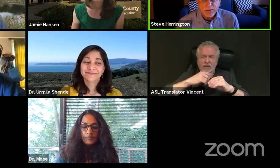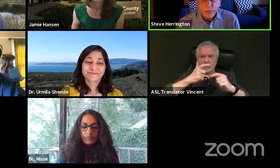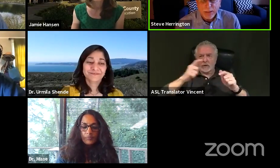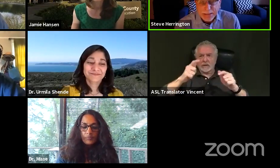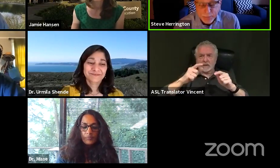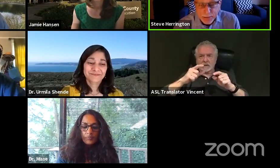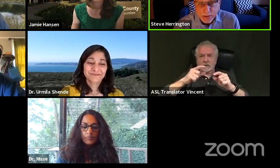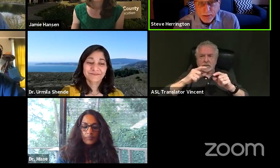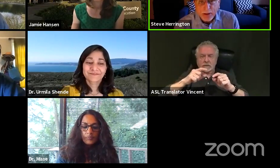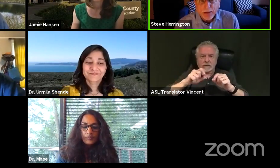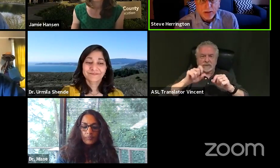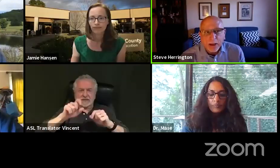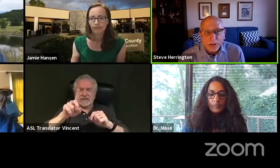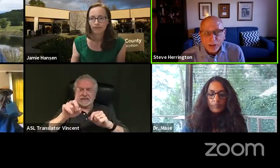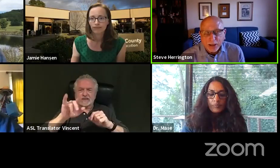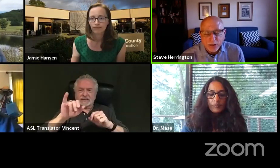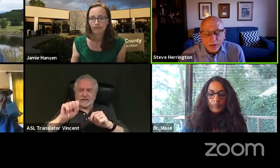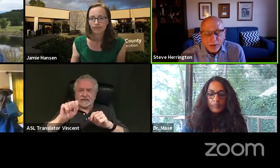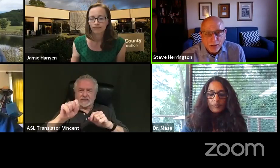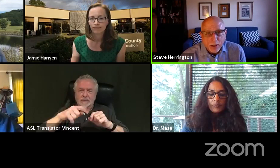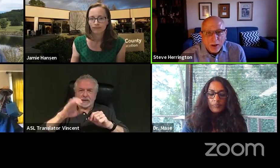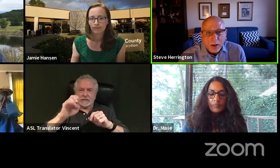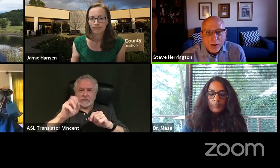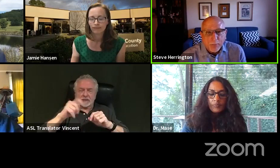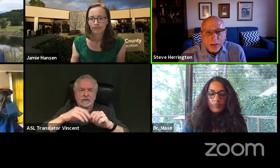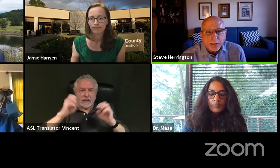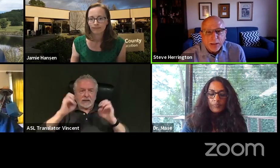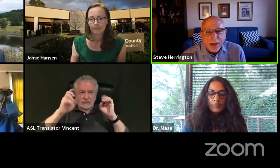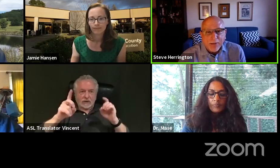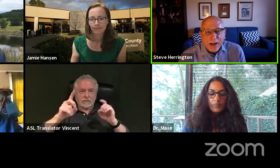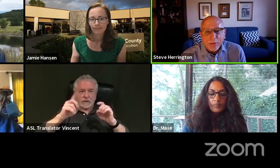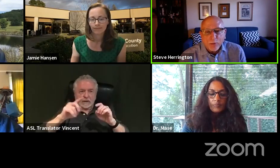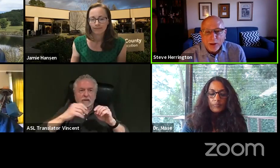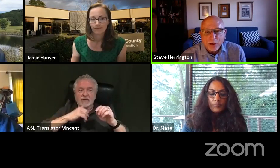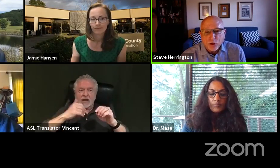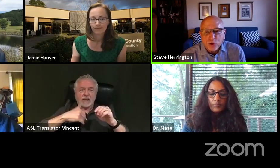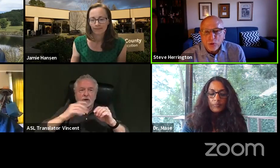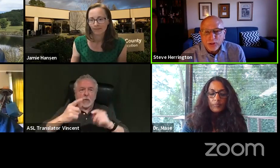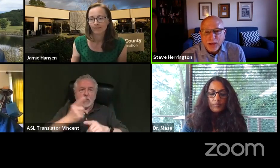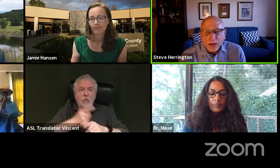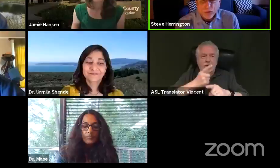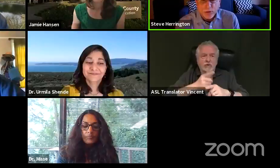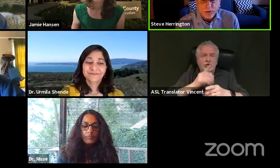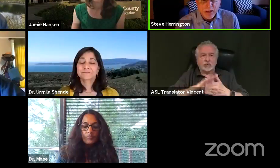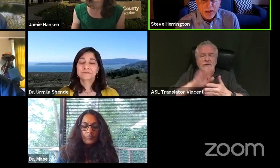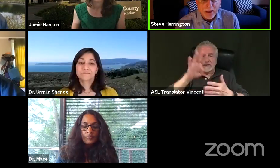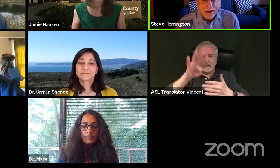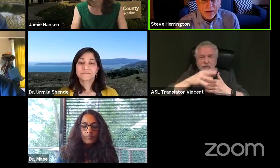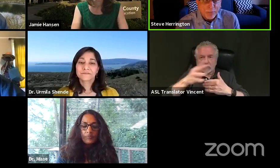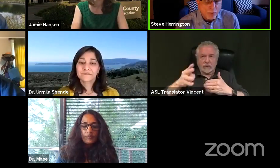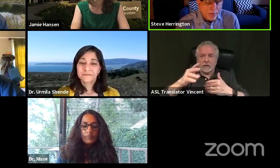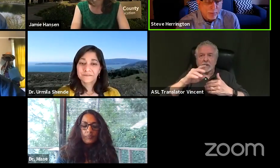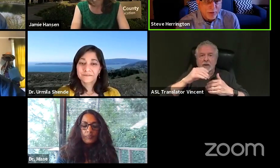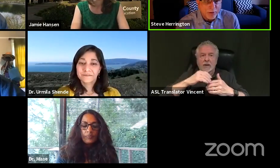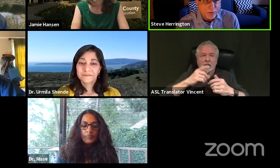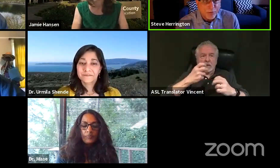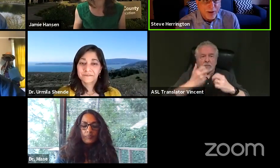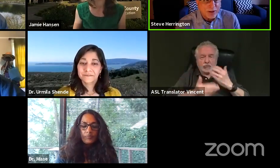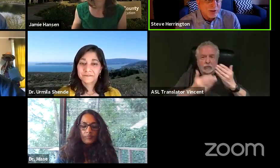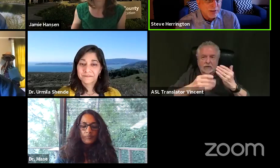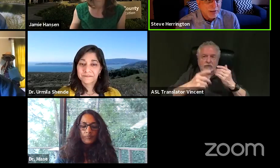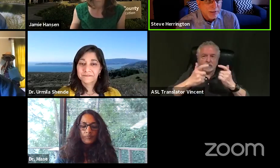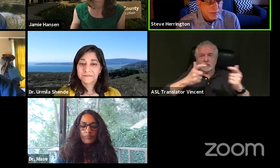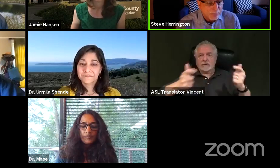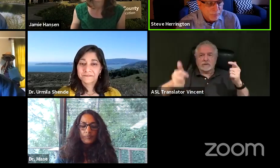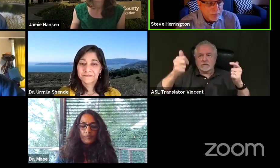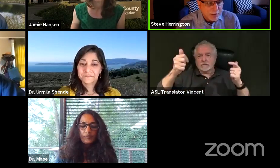greatest displacement in education because they haven't had their regular school schedules and have had probably their